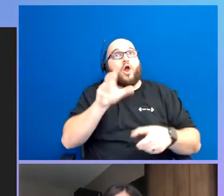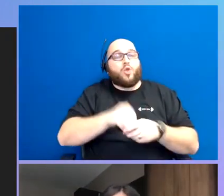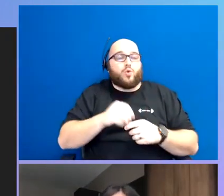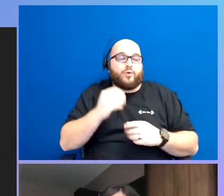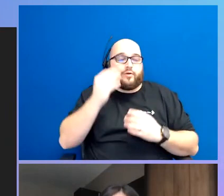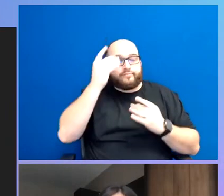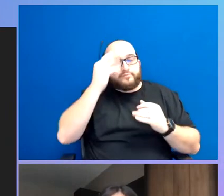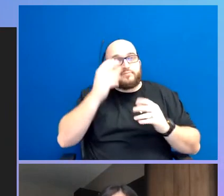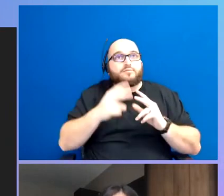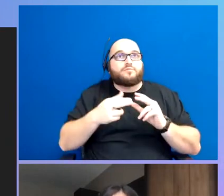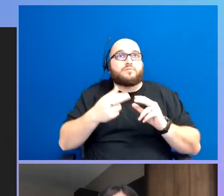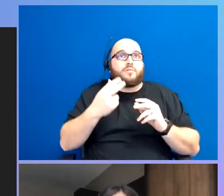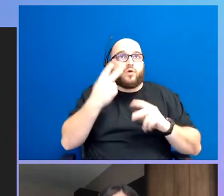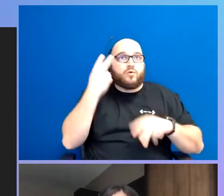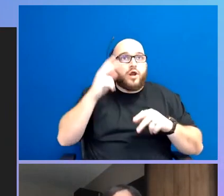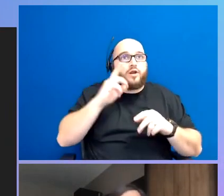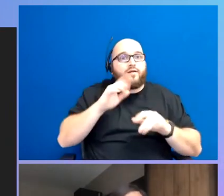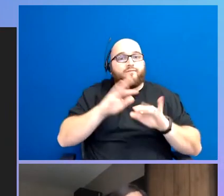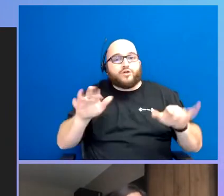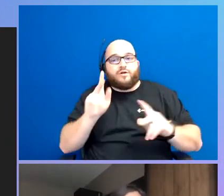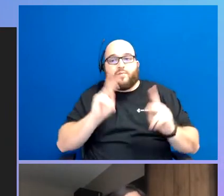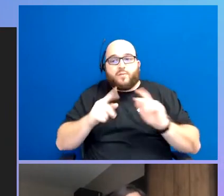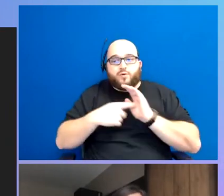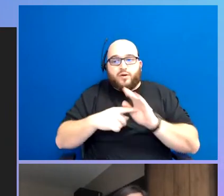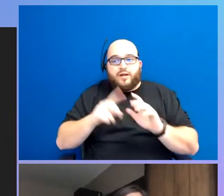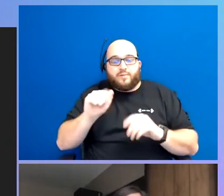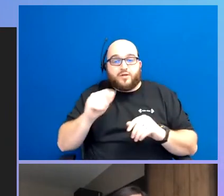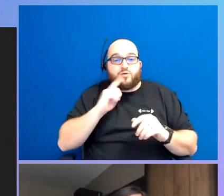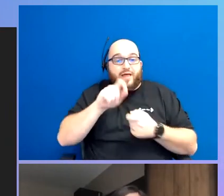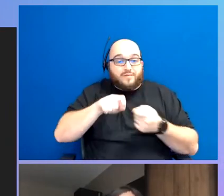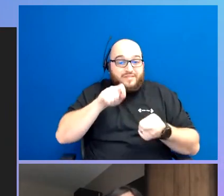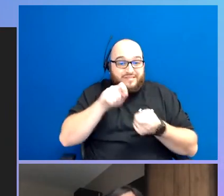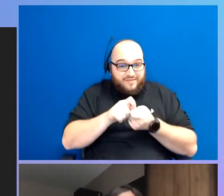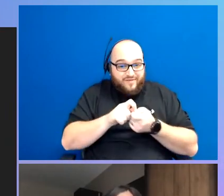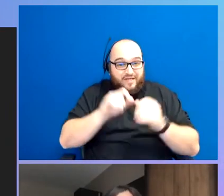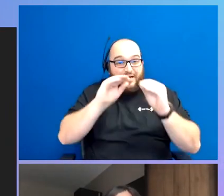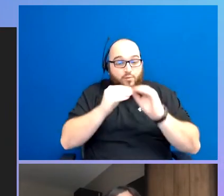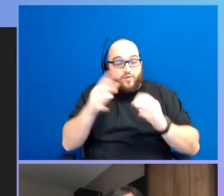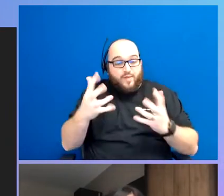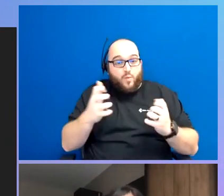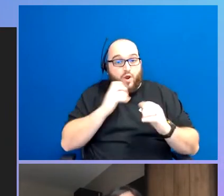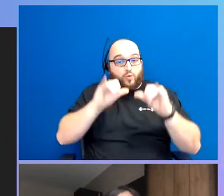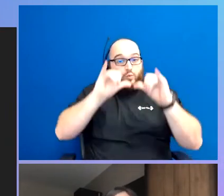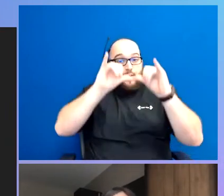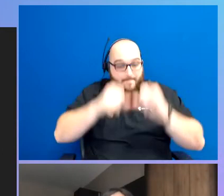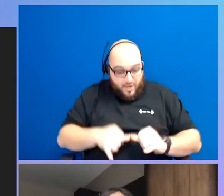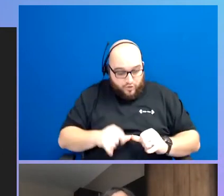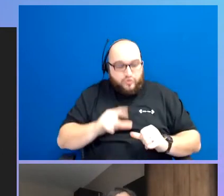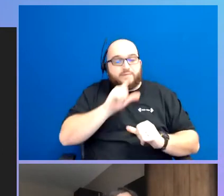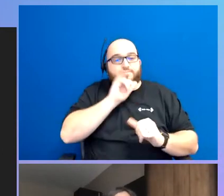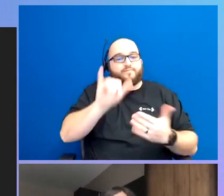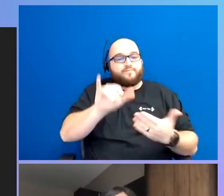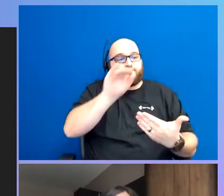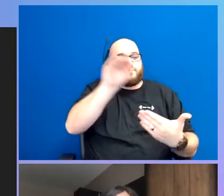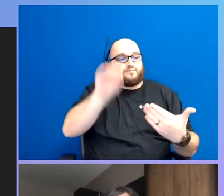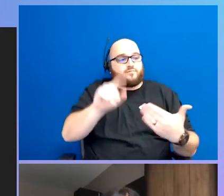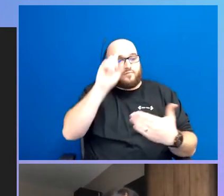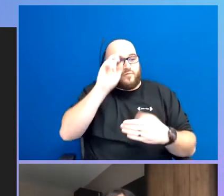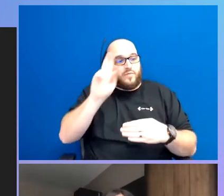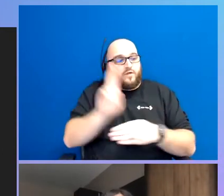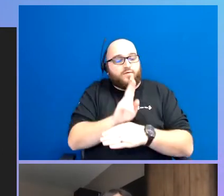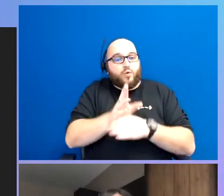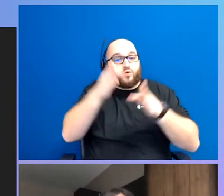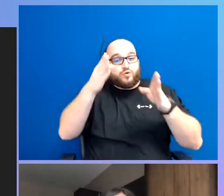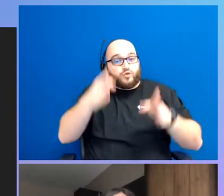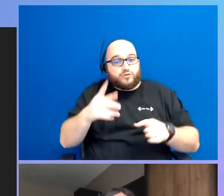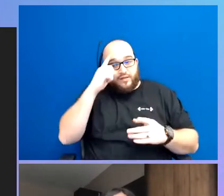representation of people with disabilities. And so the specific metric that they're trying to measure here is the percentage of users